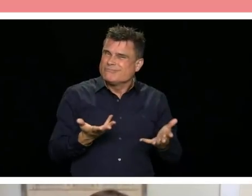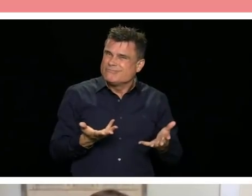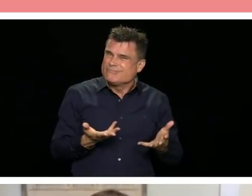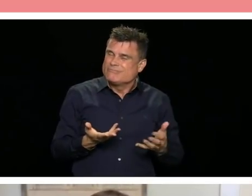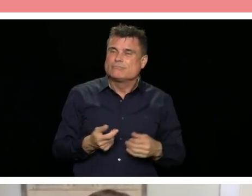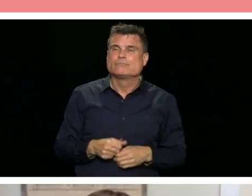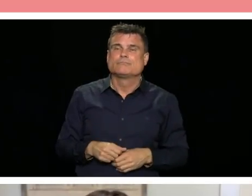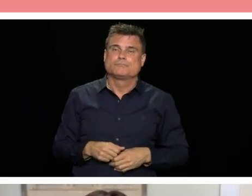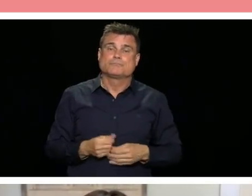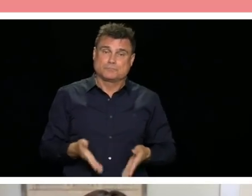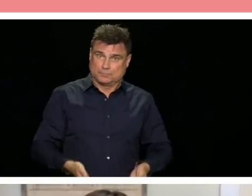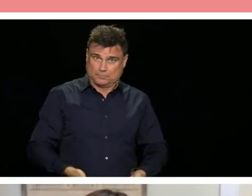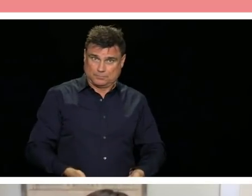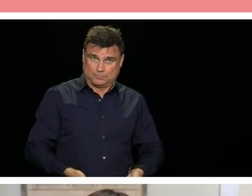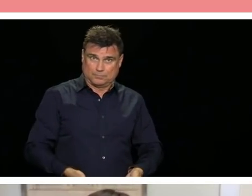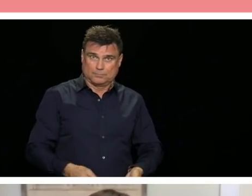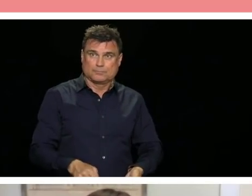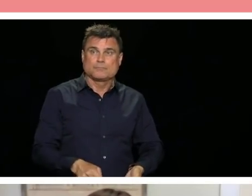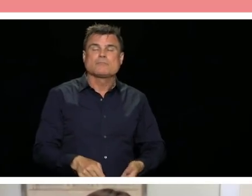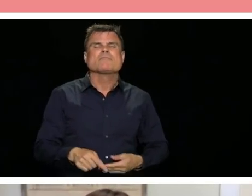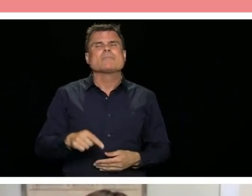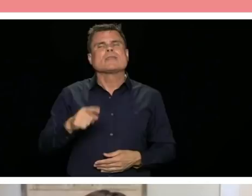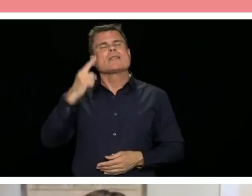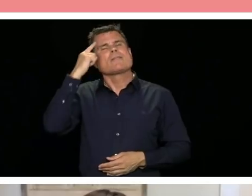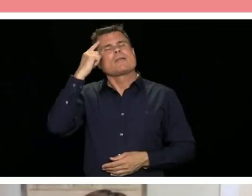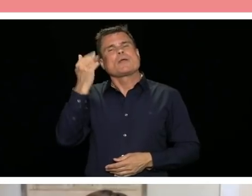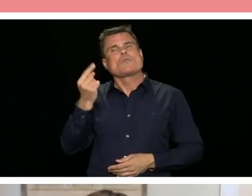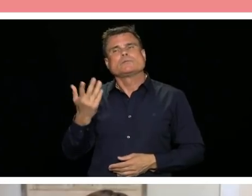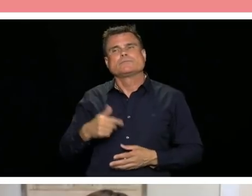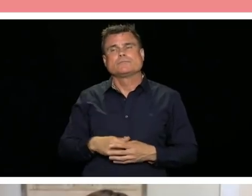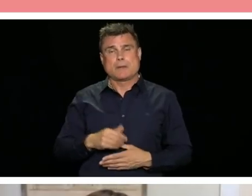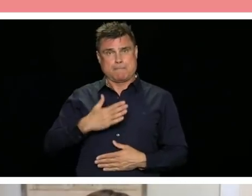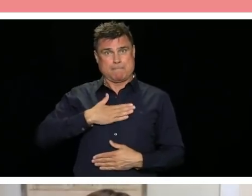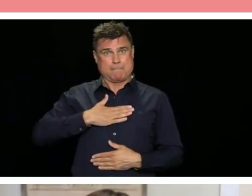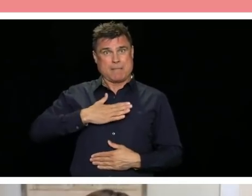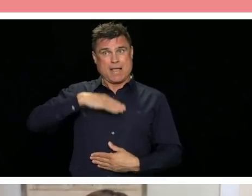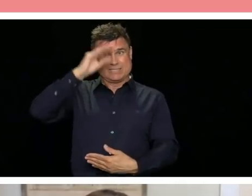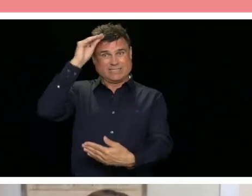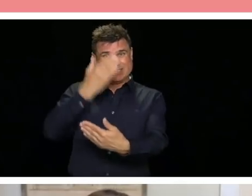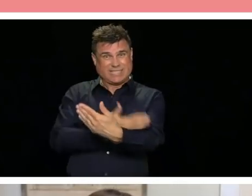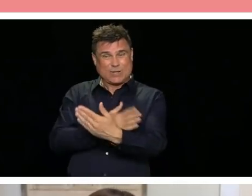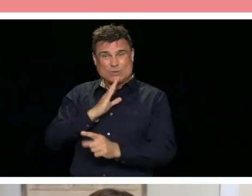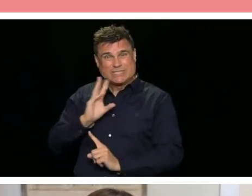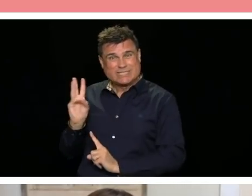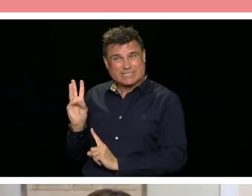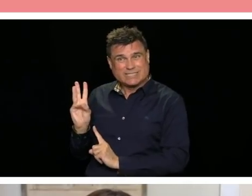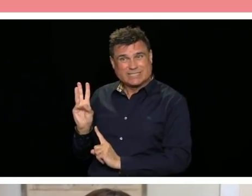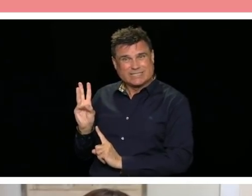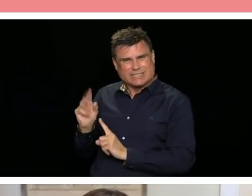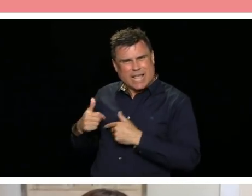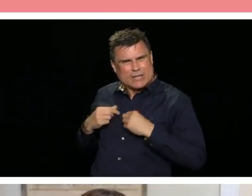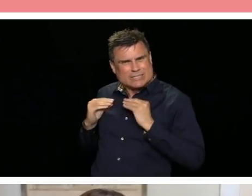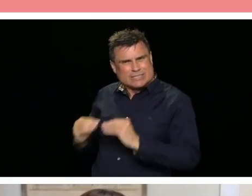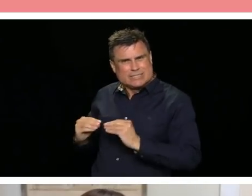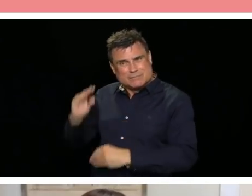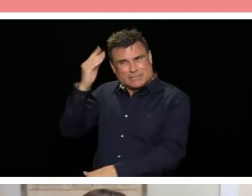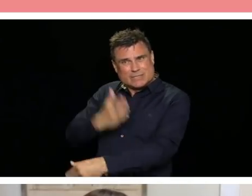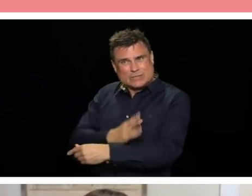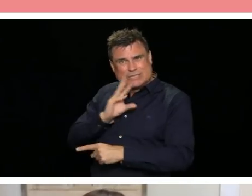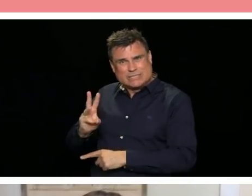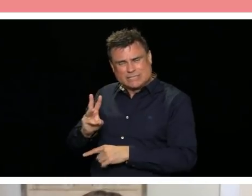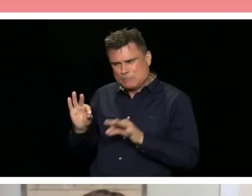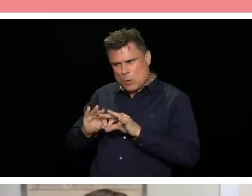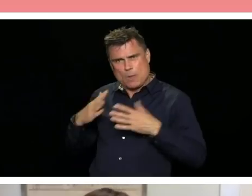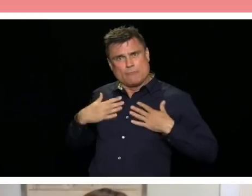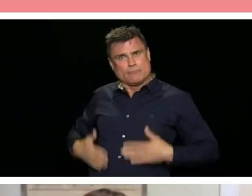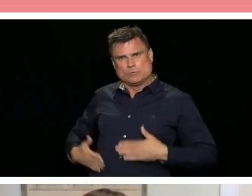trying to find creative ways to keep our kids engaged, but keep that distance. But it is a stressful time for parents to worry about the health and safety of